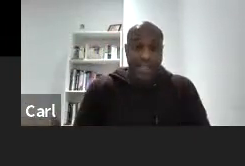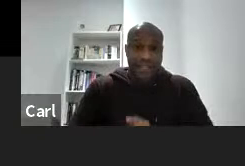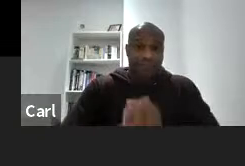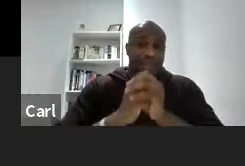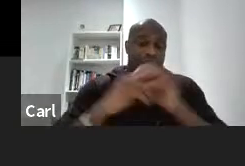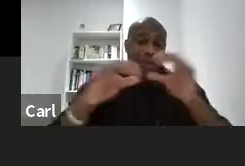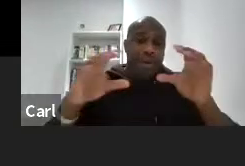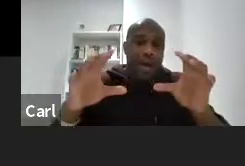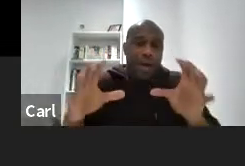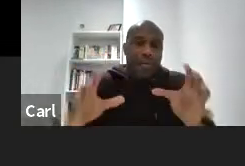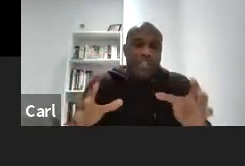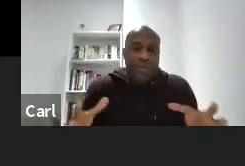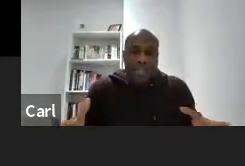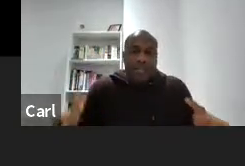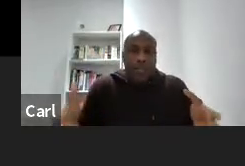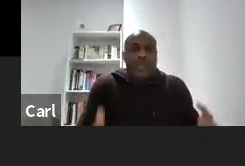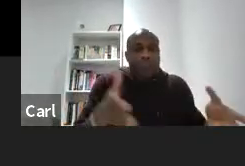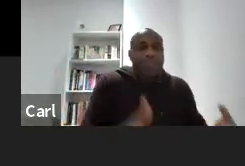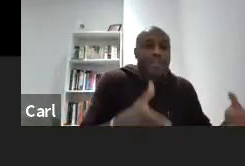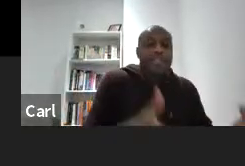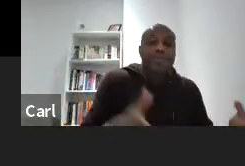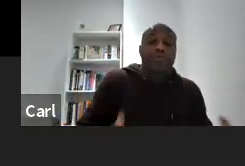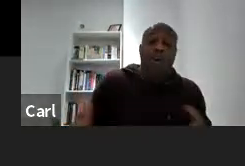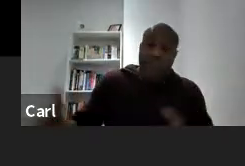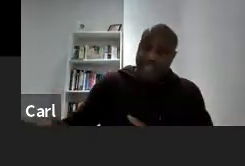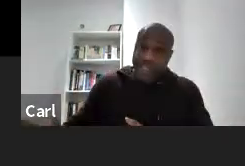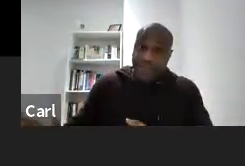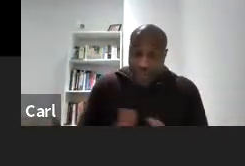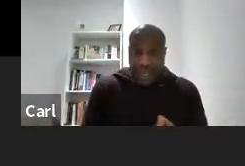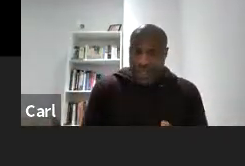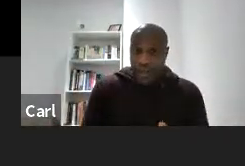customer has. So ultimately, what you probably do